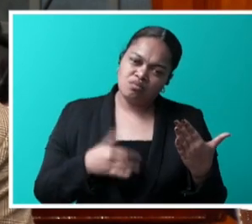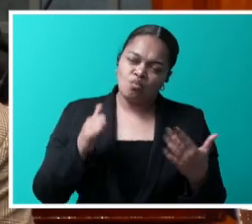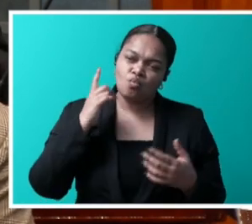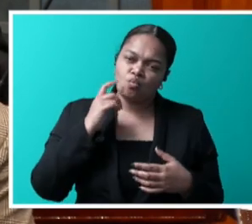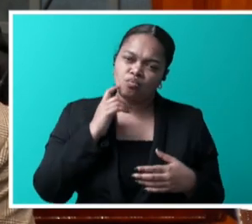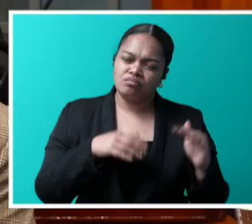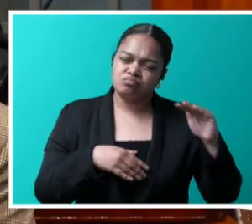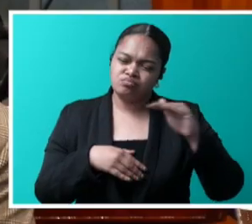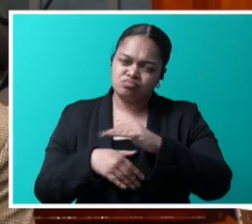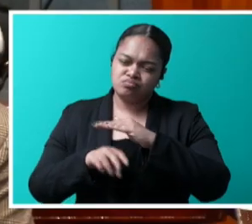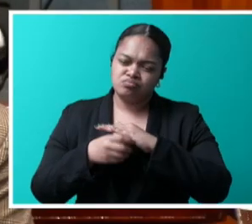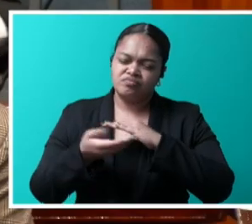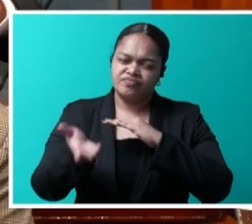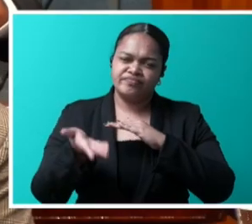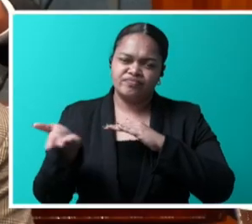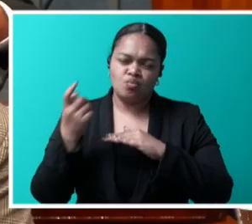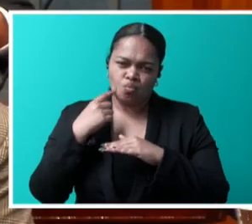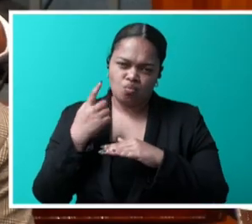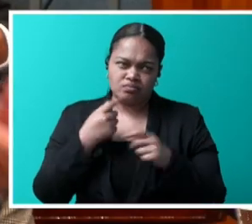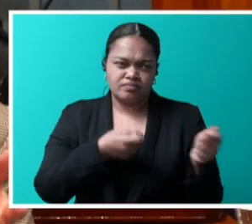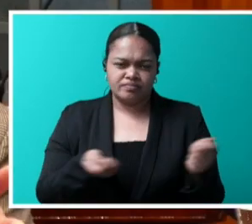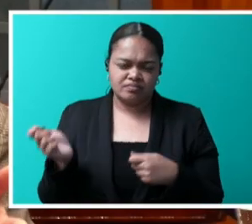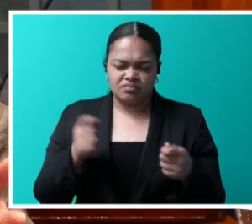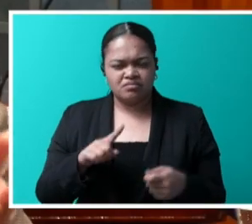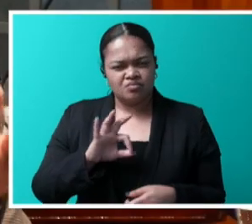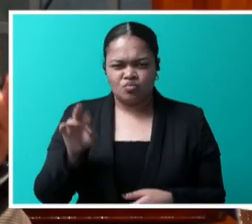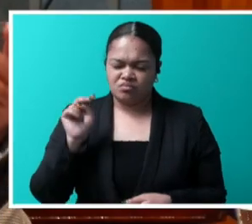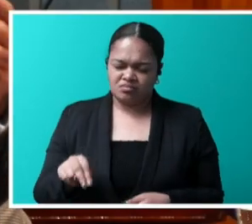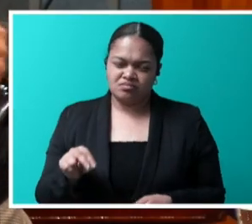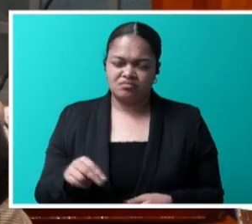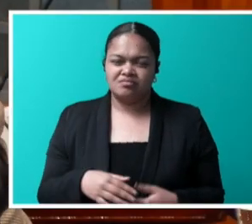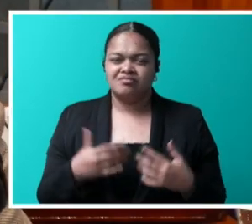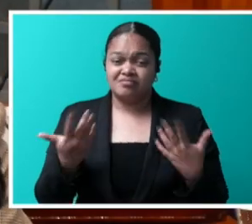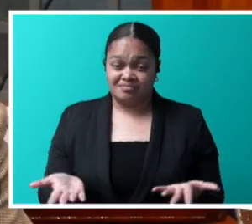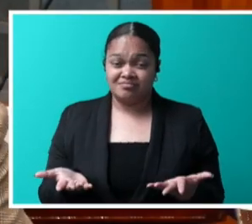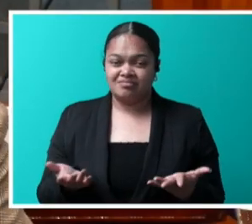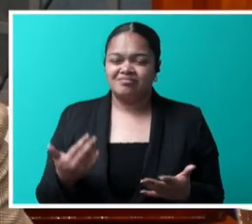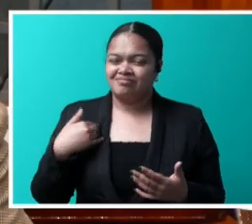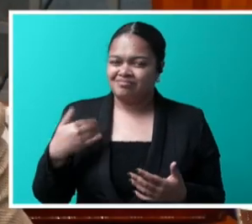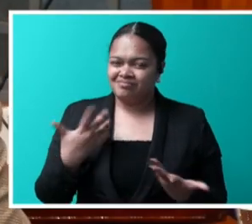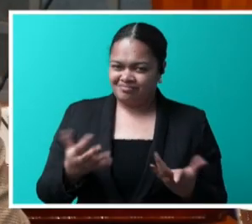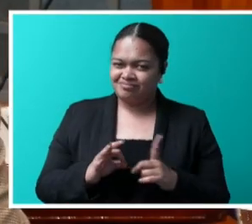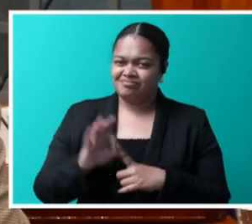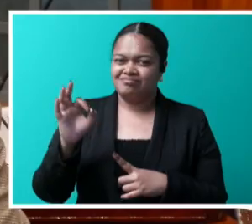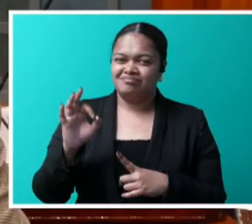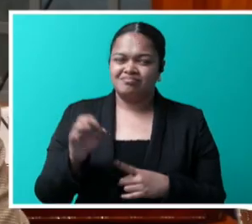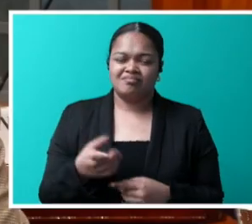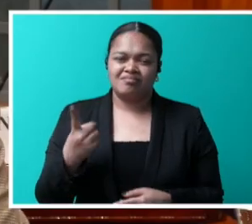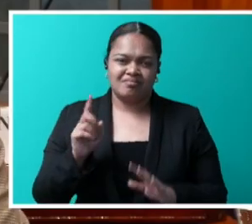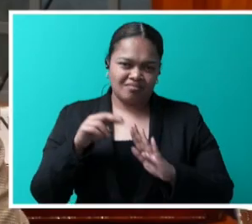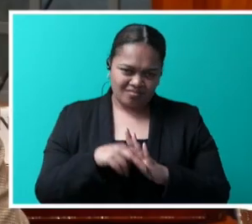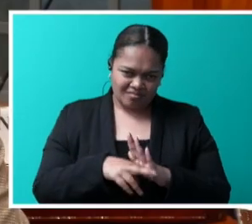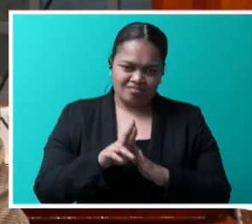Every borehole represents time returned back to families, health improved, and